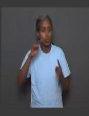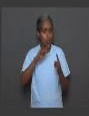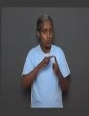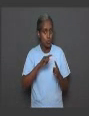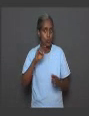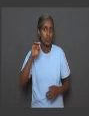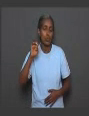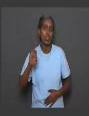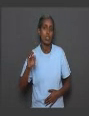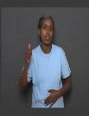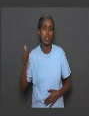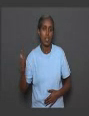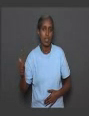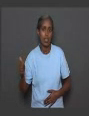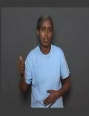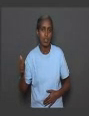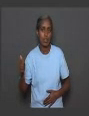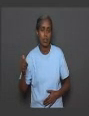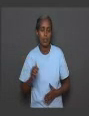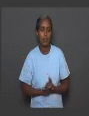to EA.